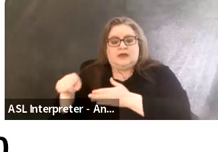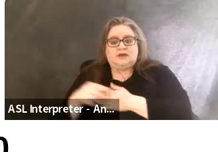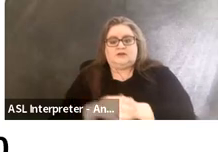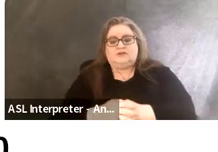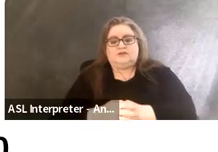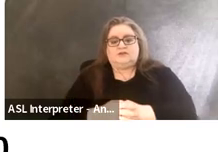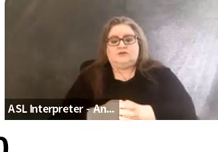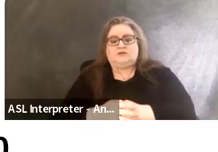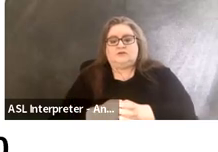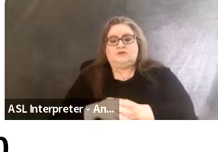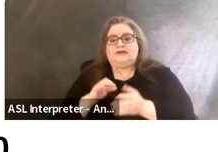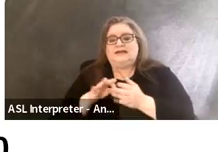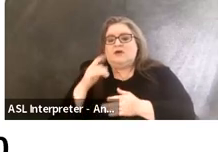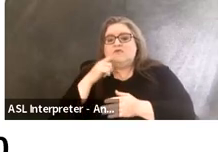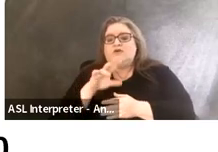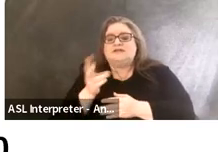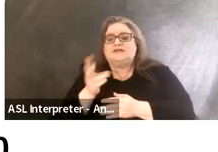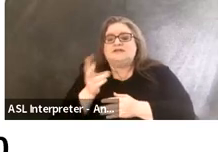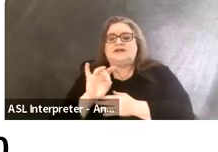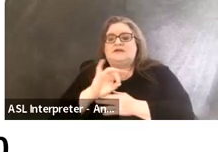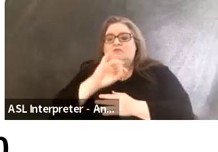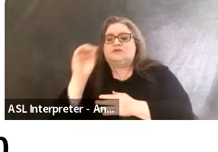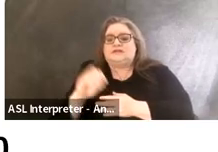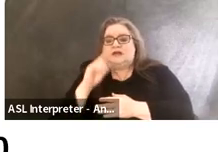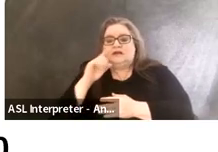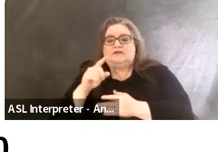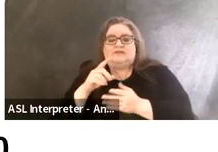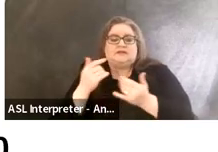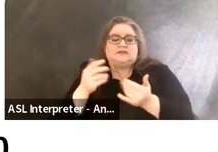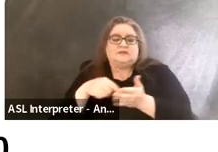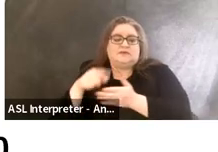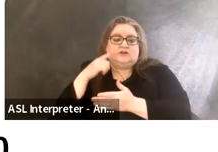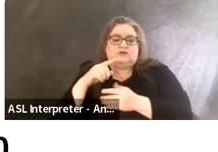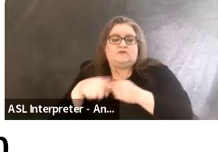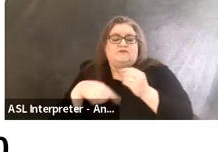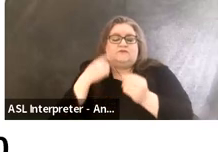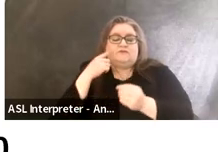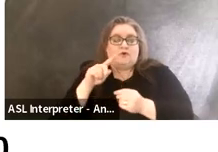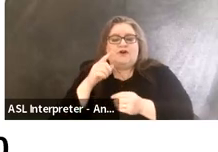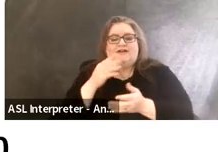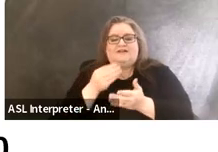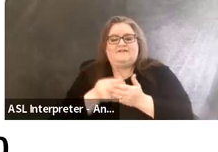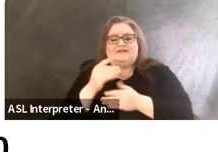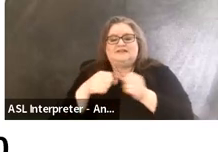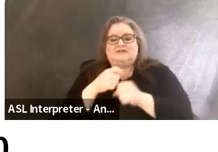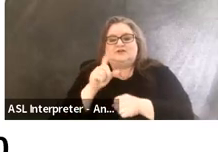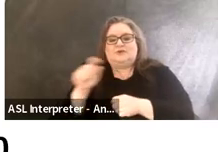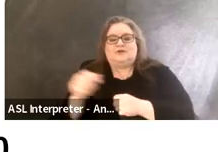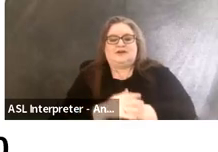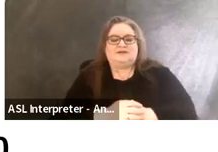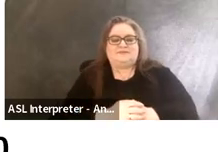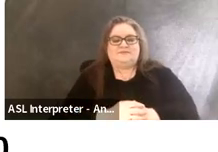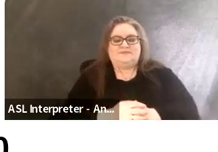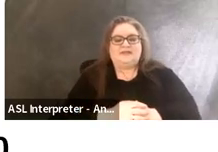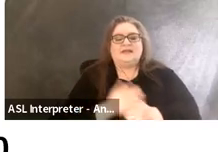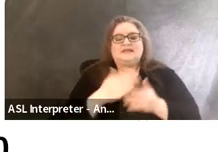for 78% of these expenditures in fiscal year 2020. The 1915C waiver